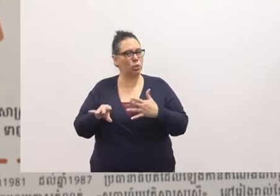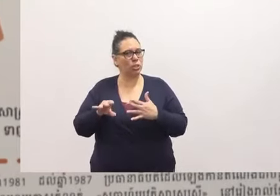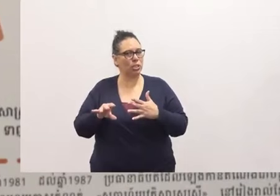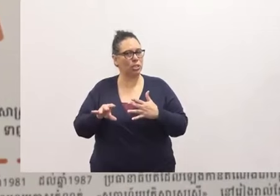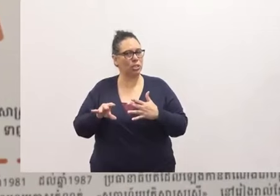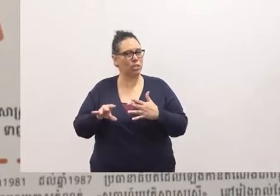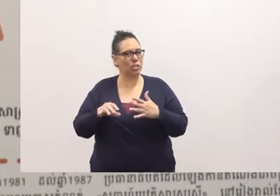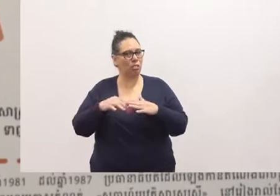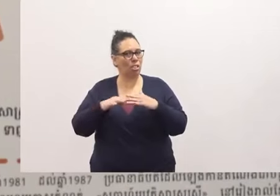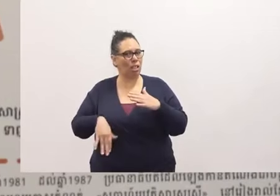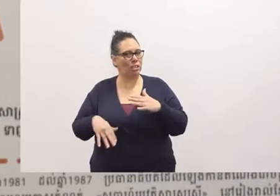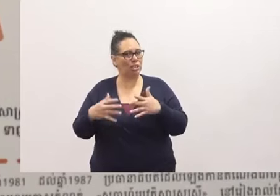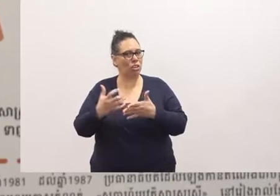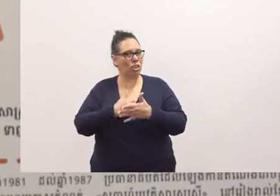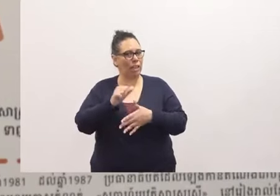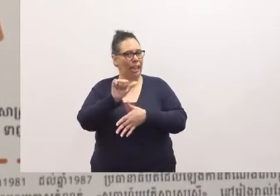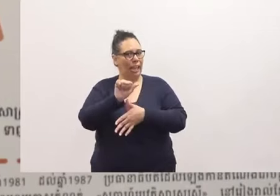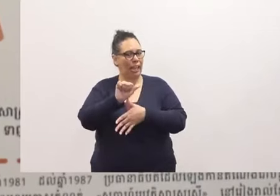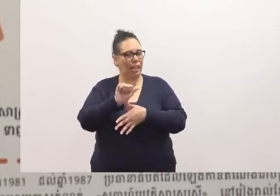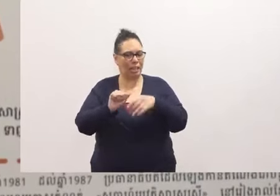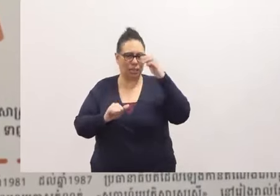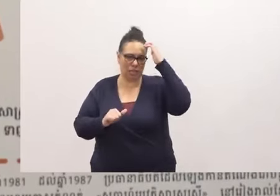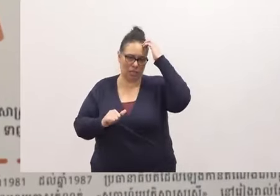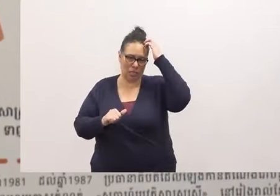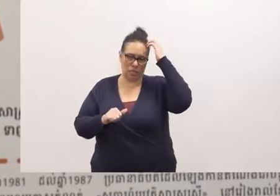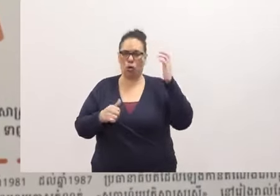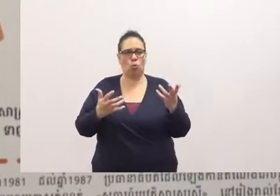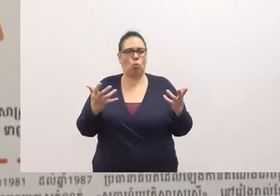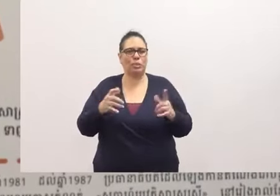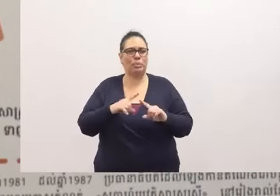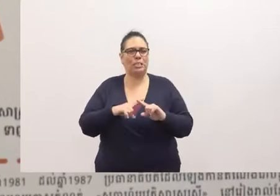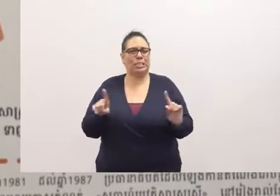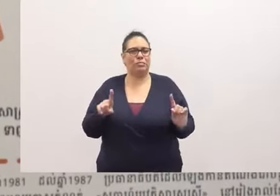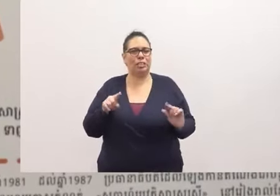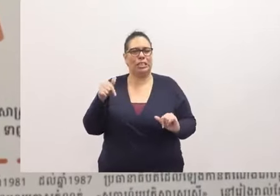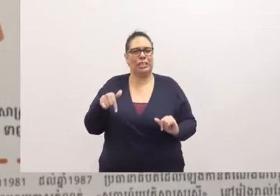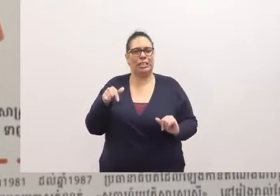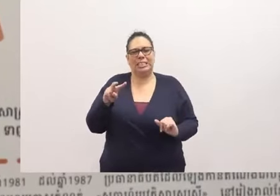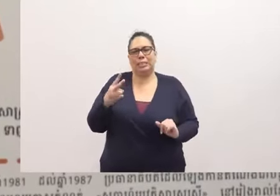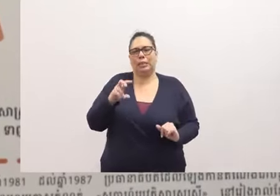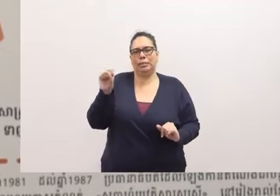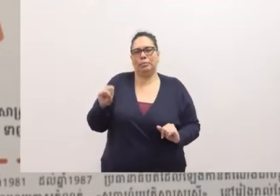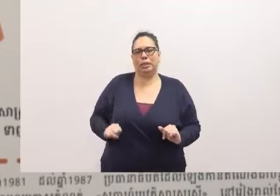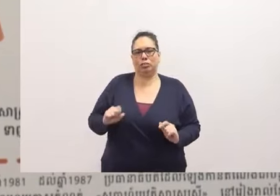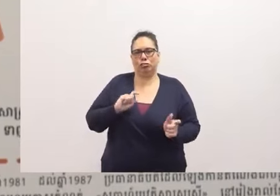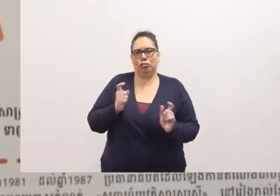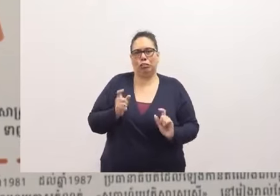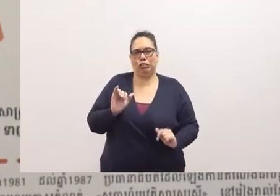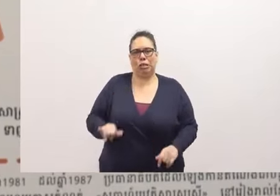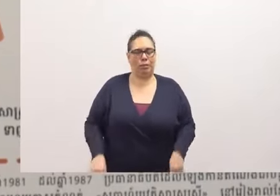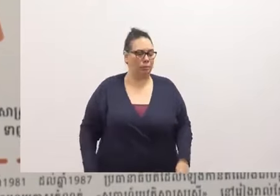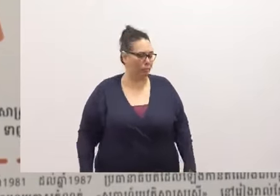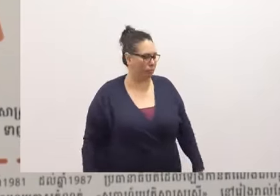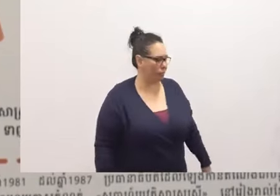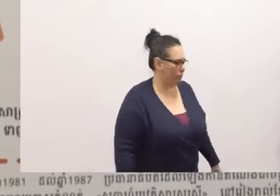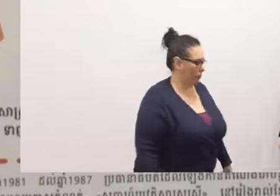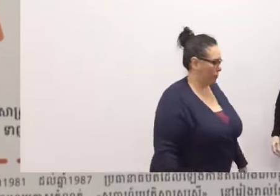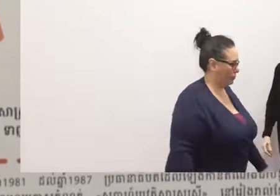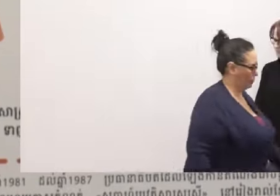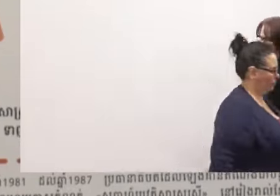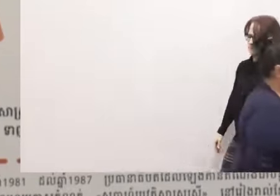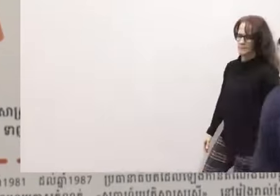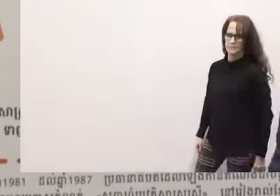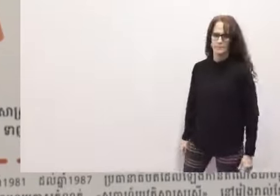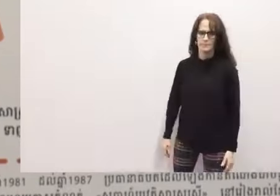is being done differently this semester to change that?